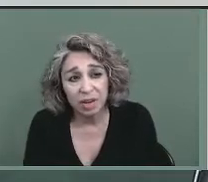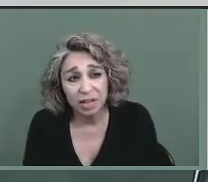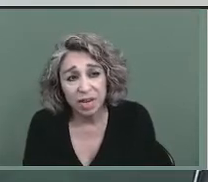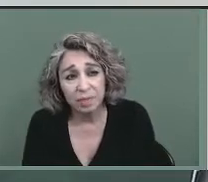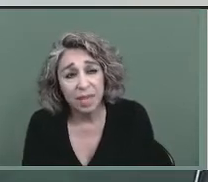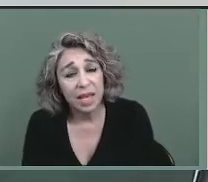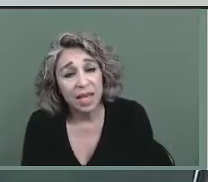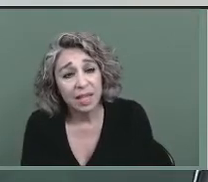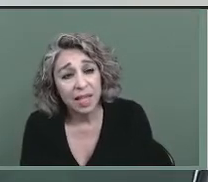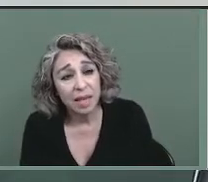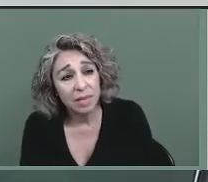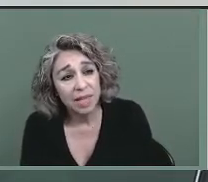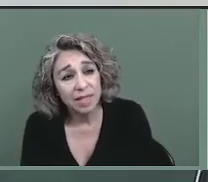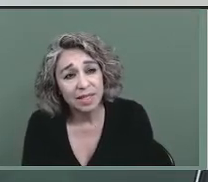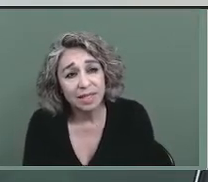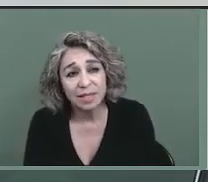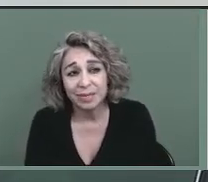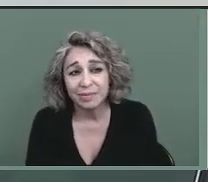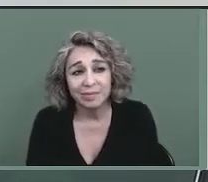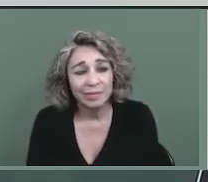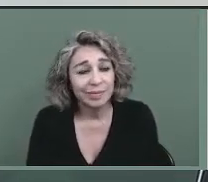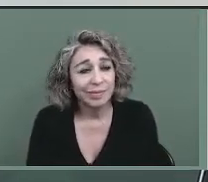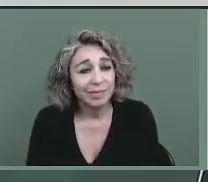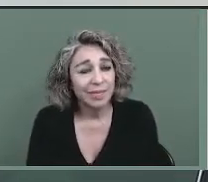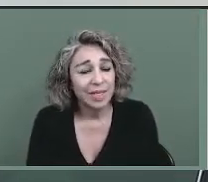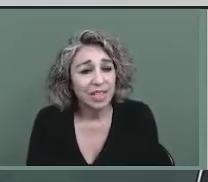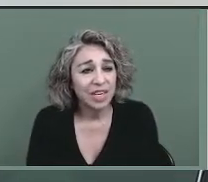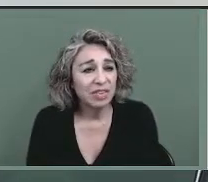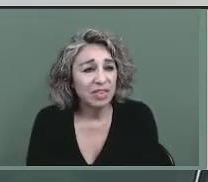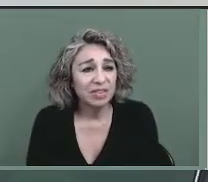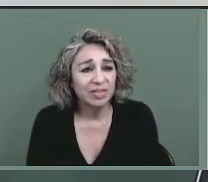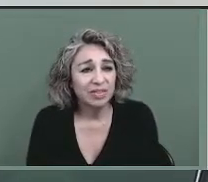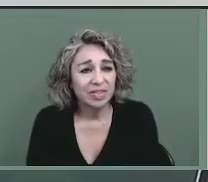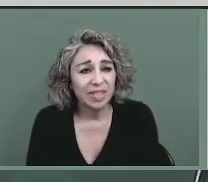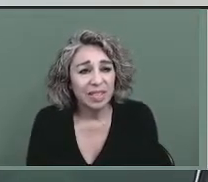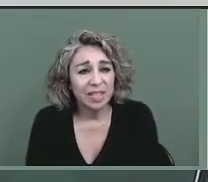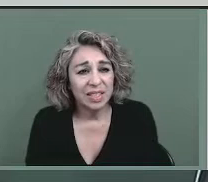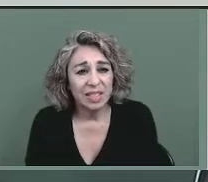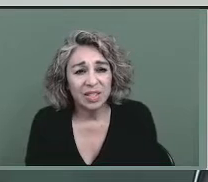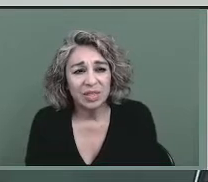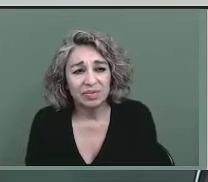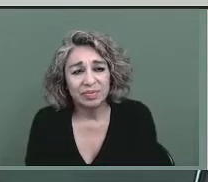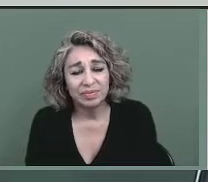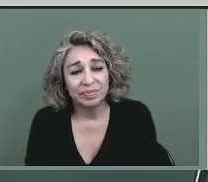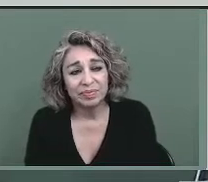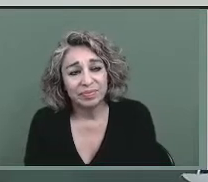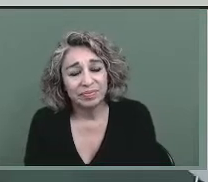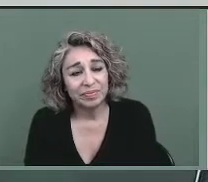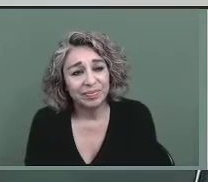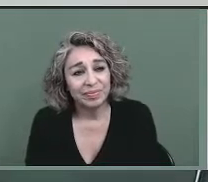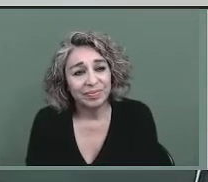for a long time. And the ambulances, general. So